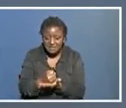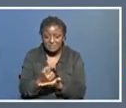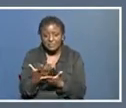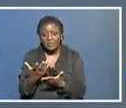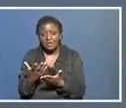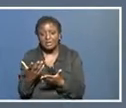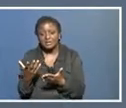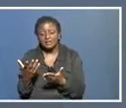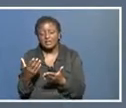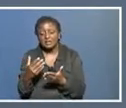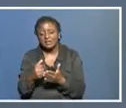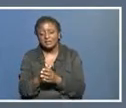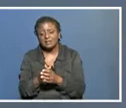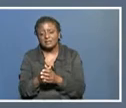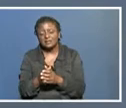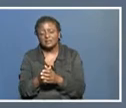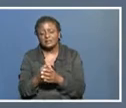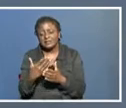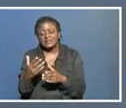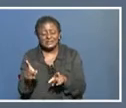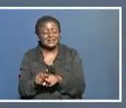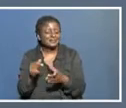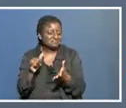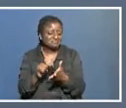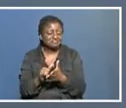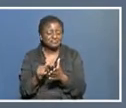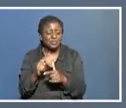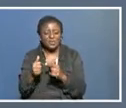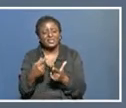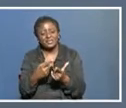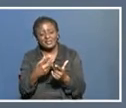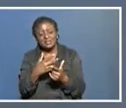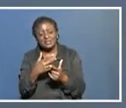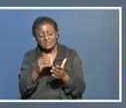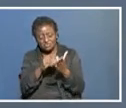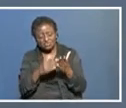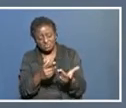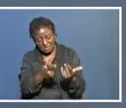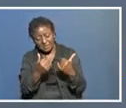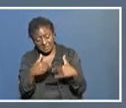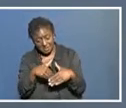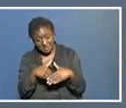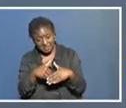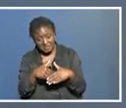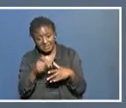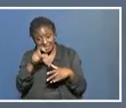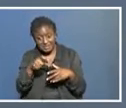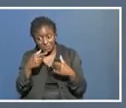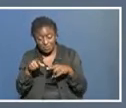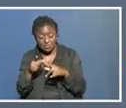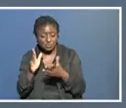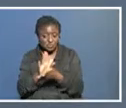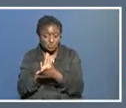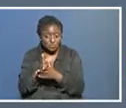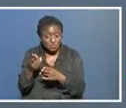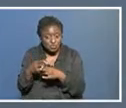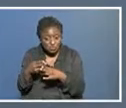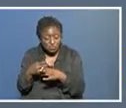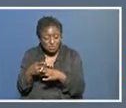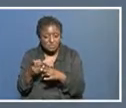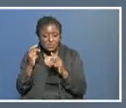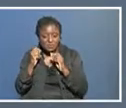appropriate validity and things like that. And so when they come in, if they need to get to school soon, we will